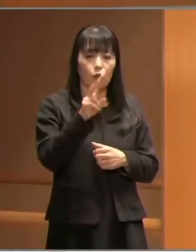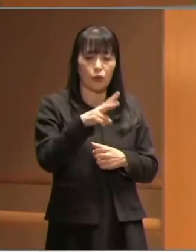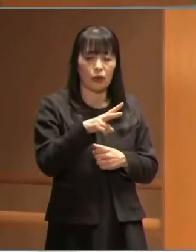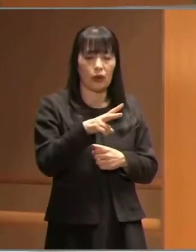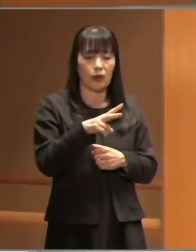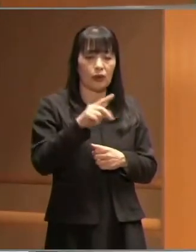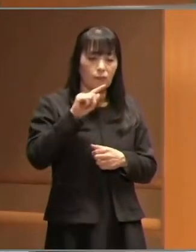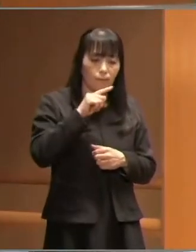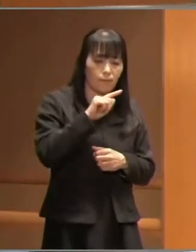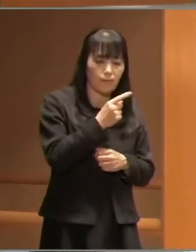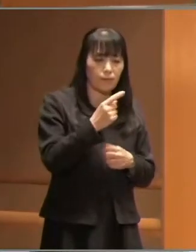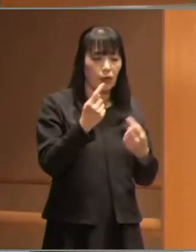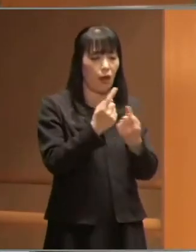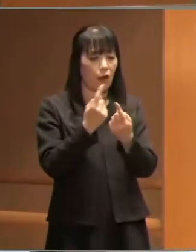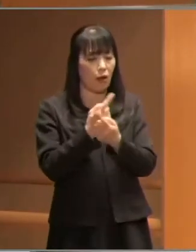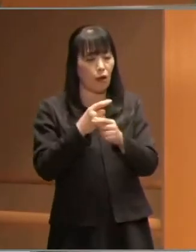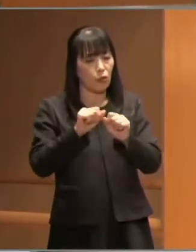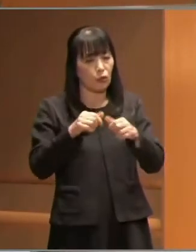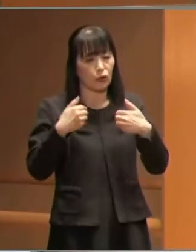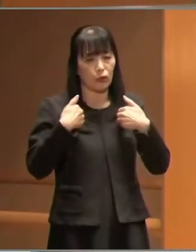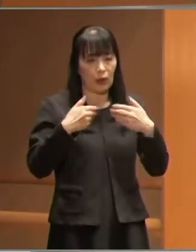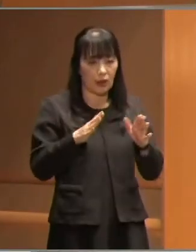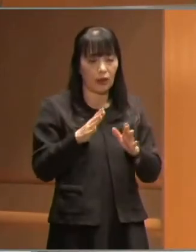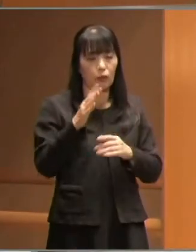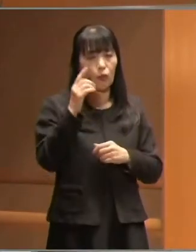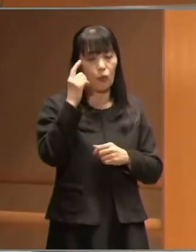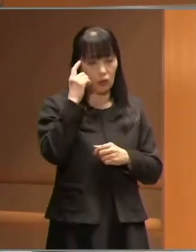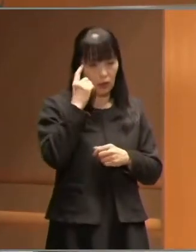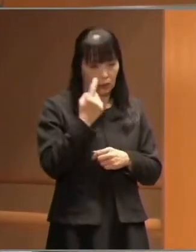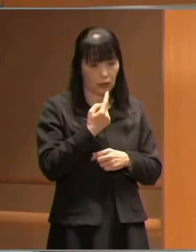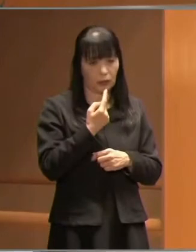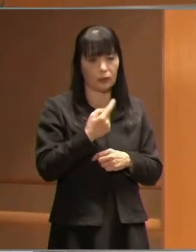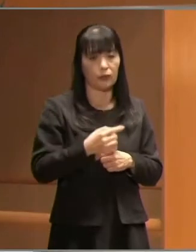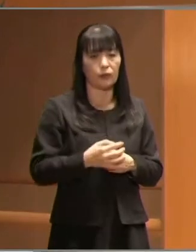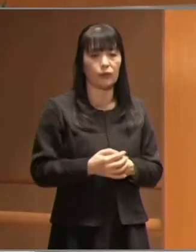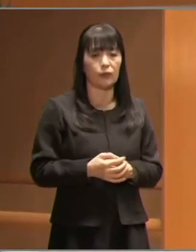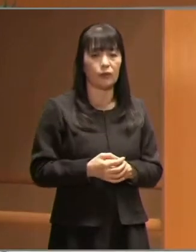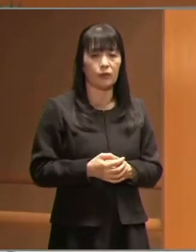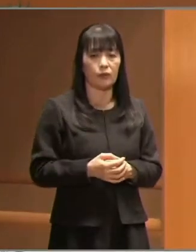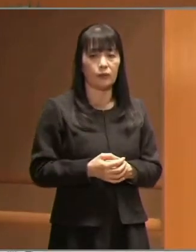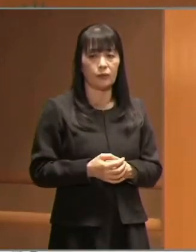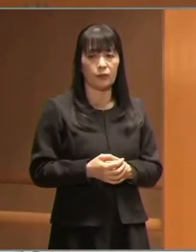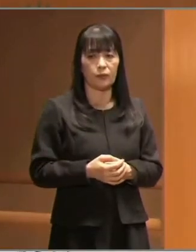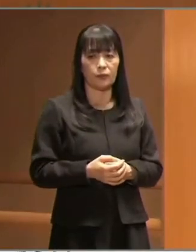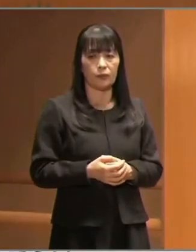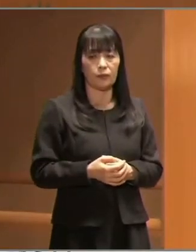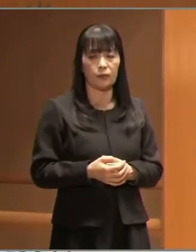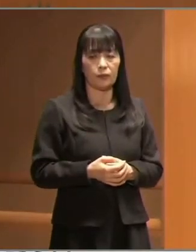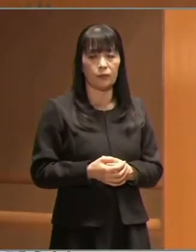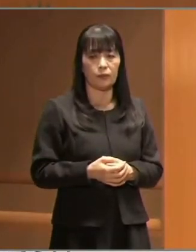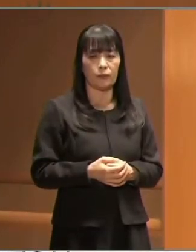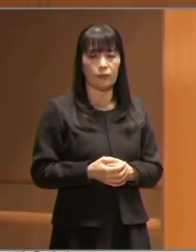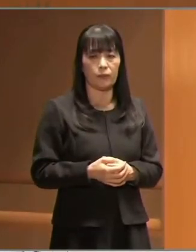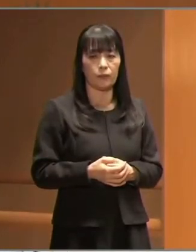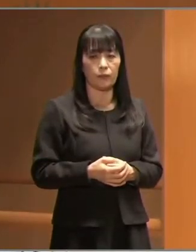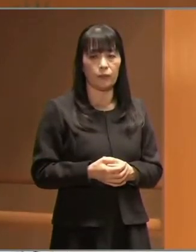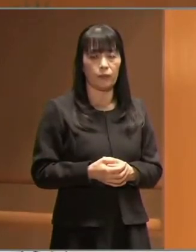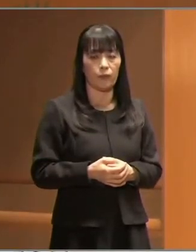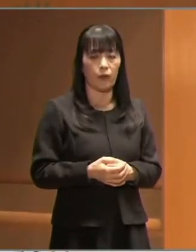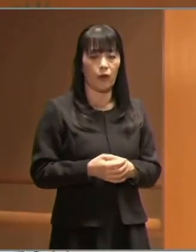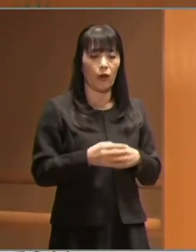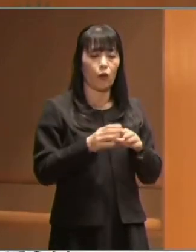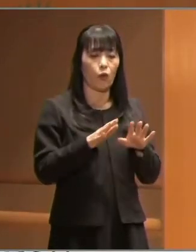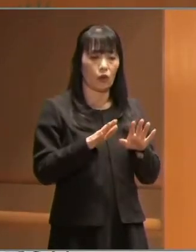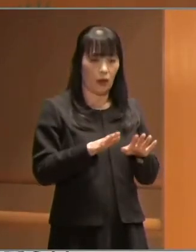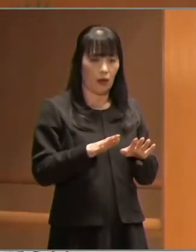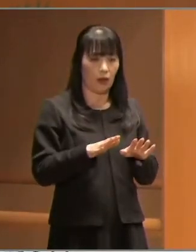But I think we don't have to intentionally change the past for future.